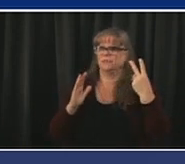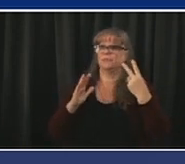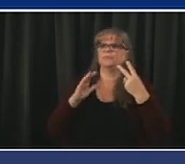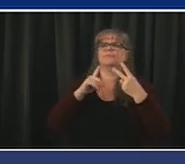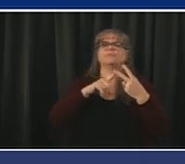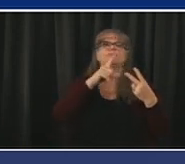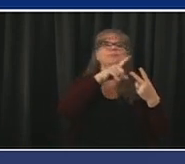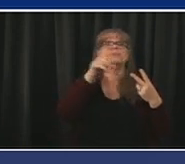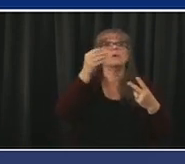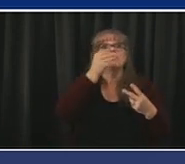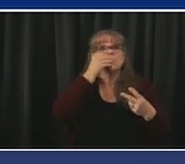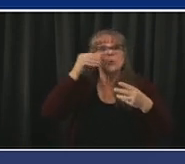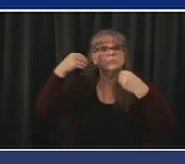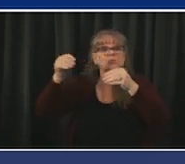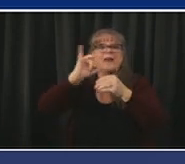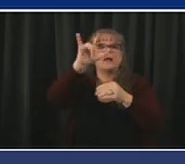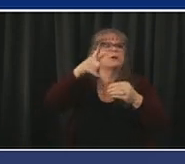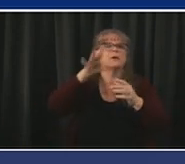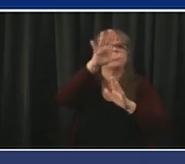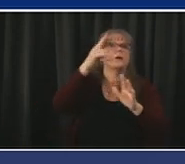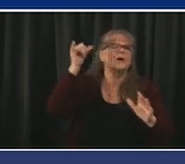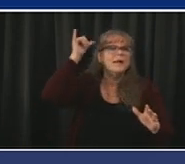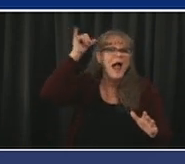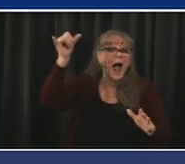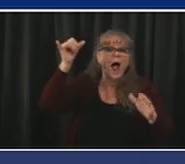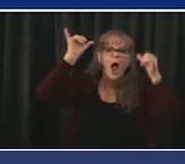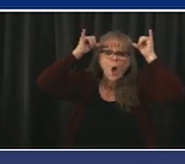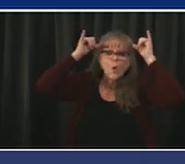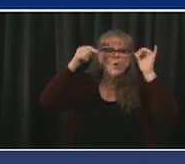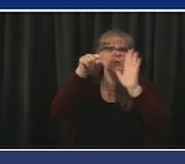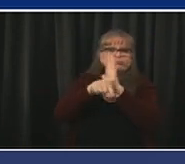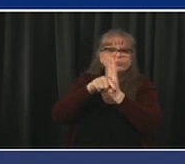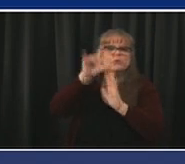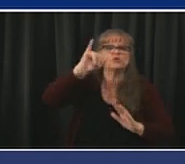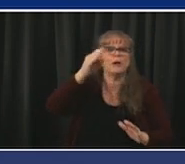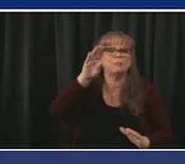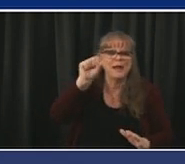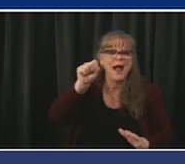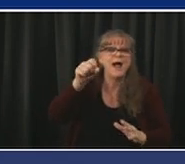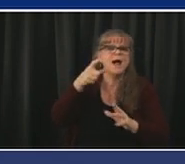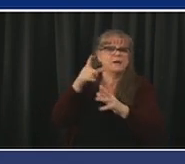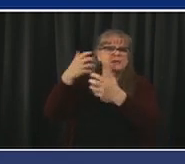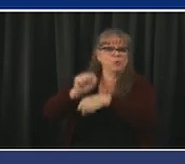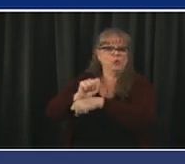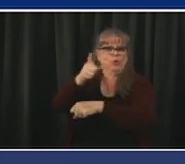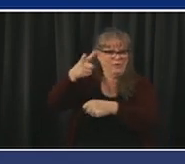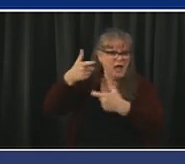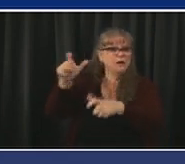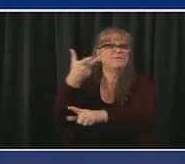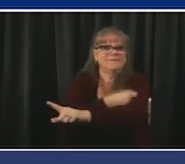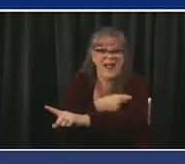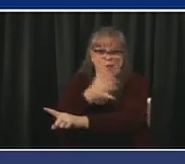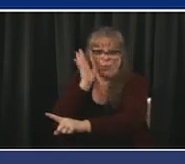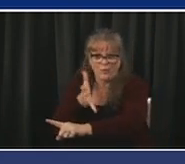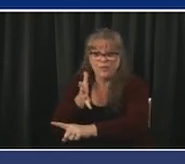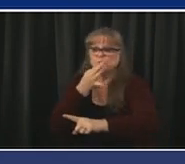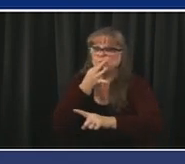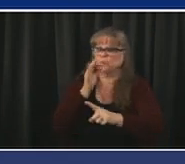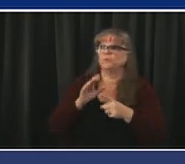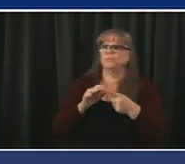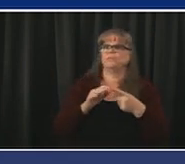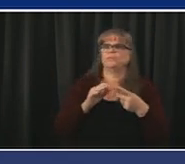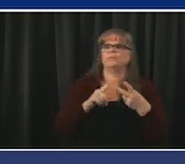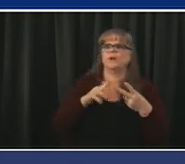to restaurant workers and higher ed workers and bus drivers and postal workers and so many others. I want to reiterate, it's about 1 million people